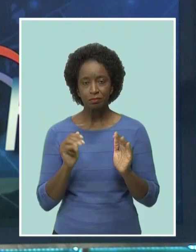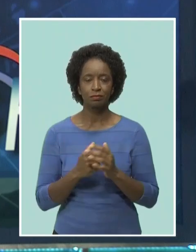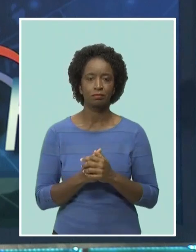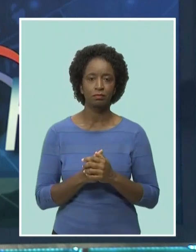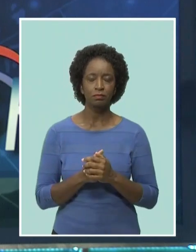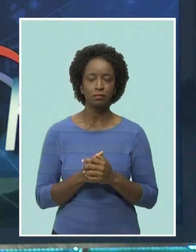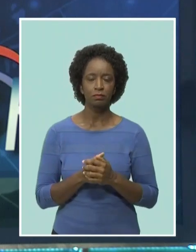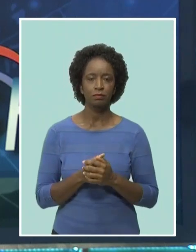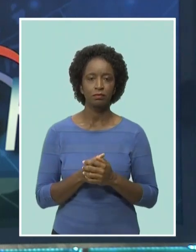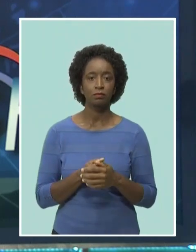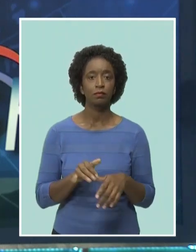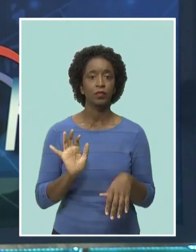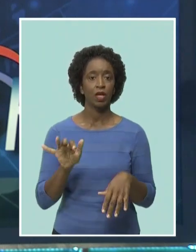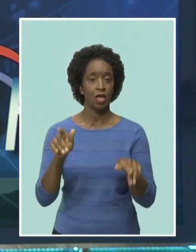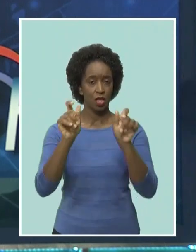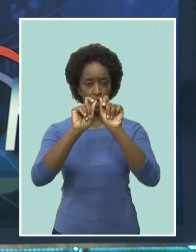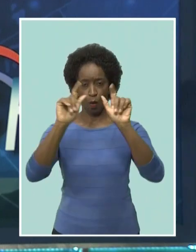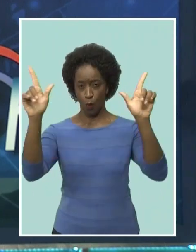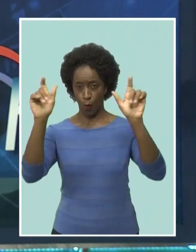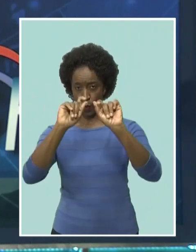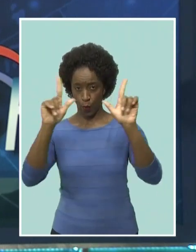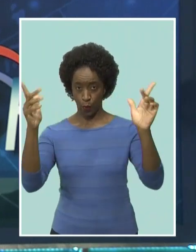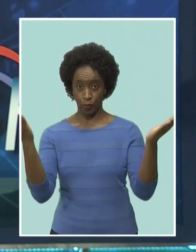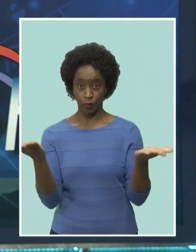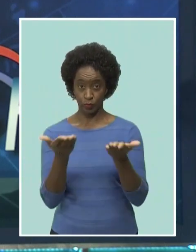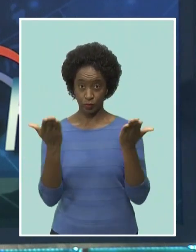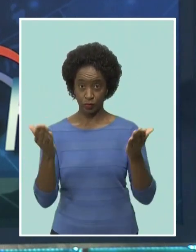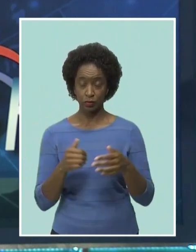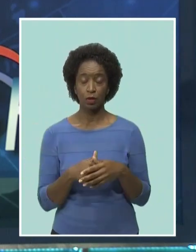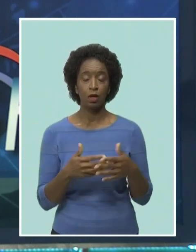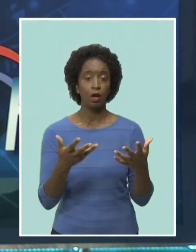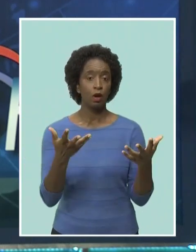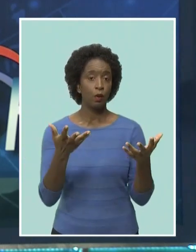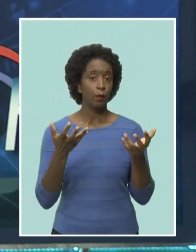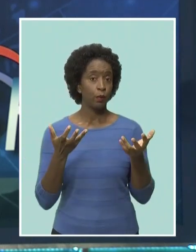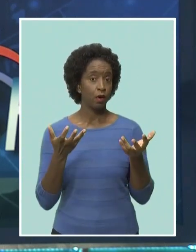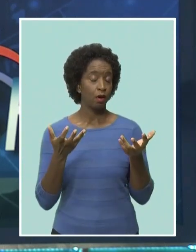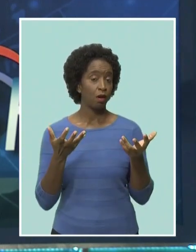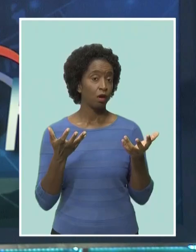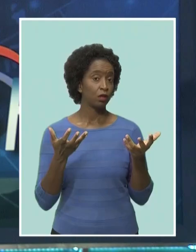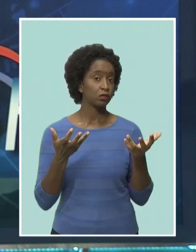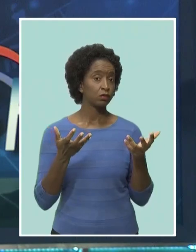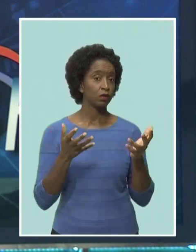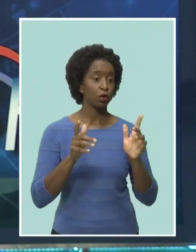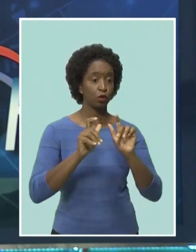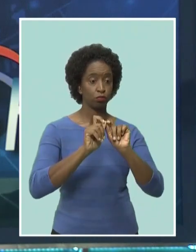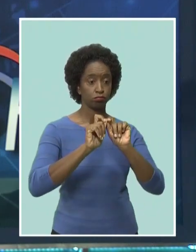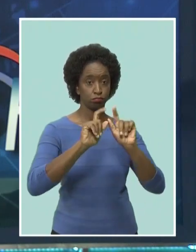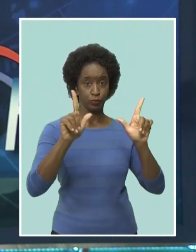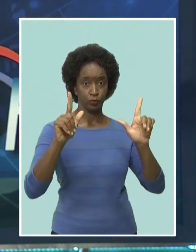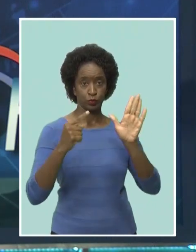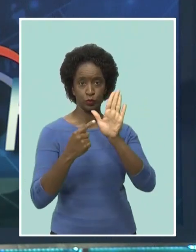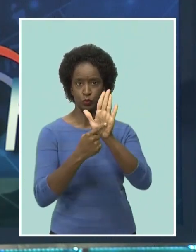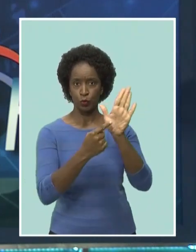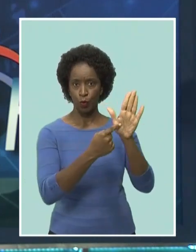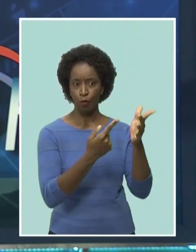After the screenings in Barbados, Miller says his eyes are set on getting the film into regional and international